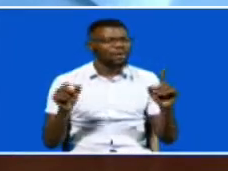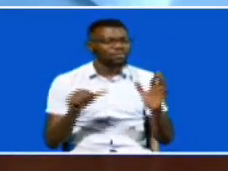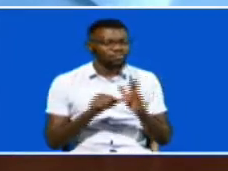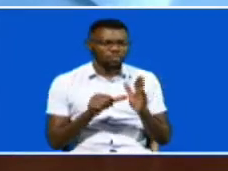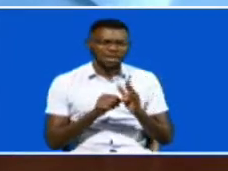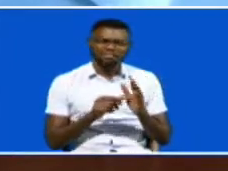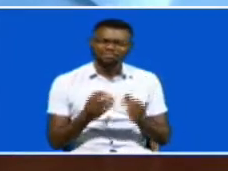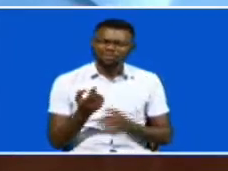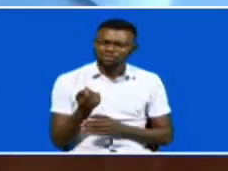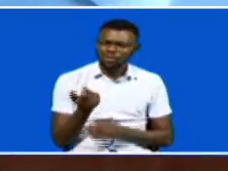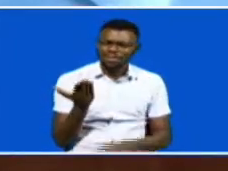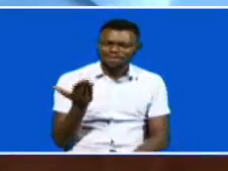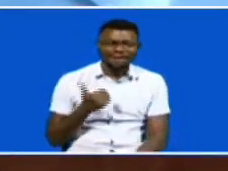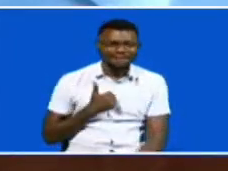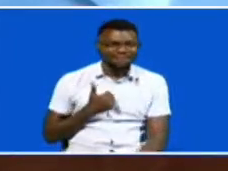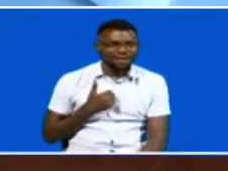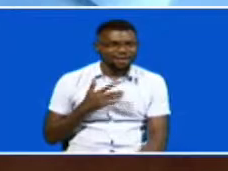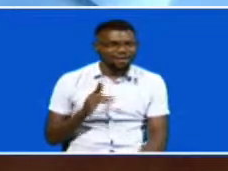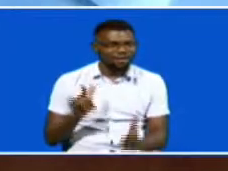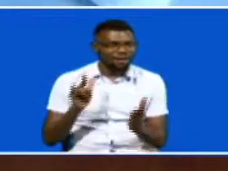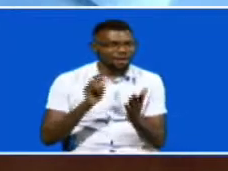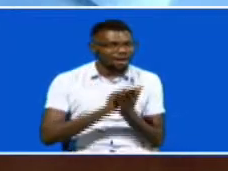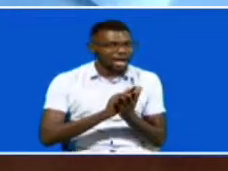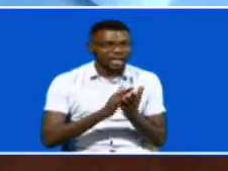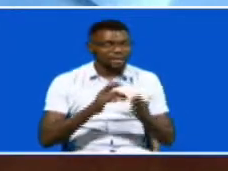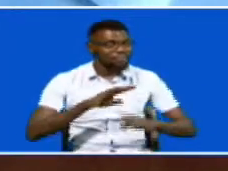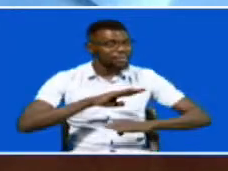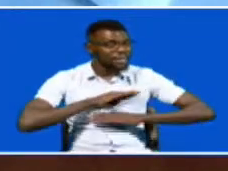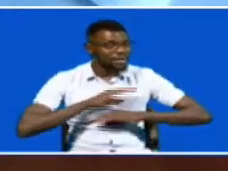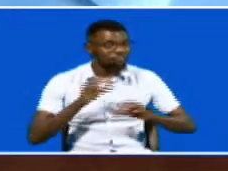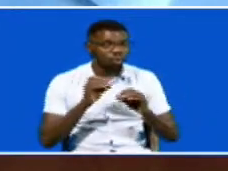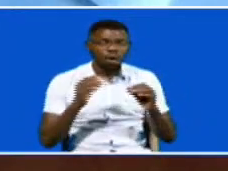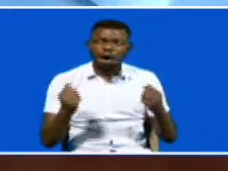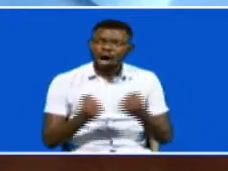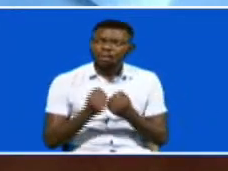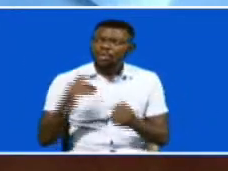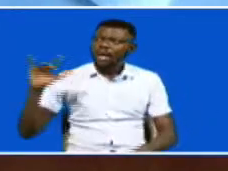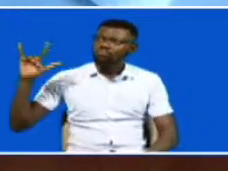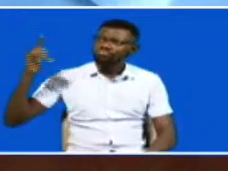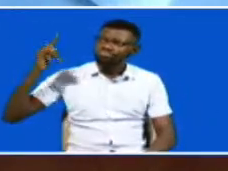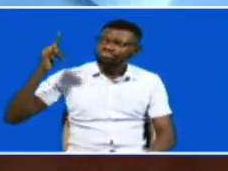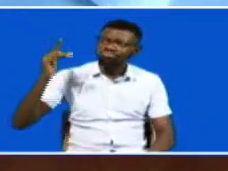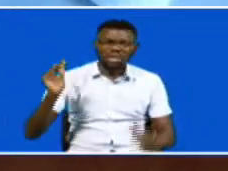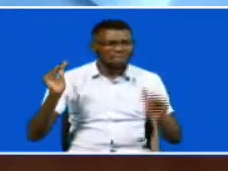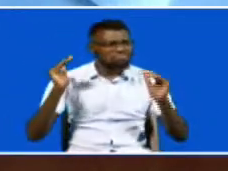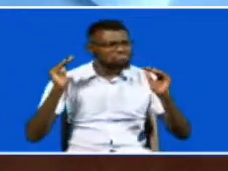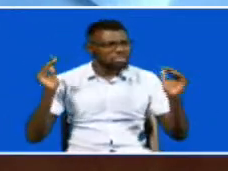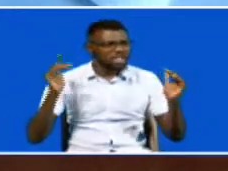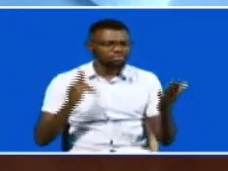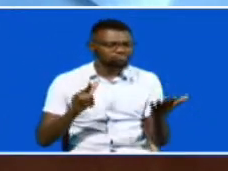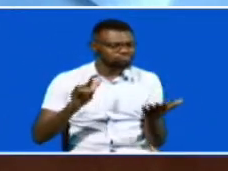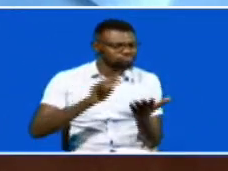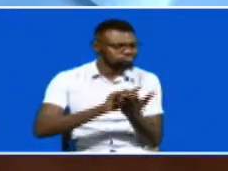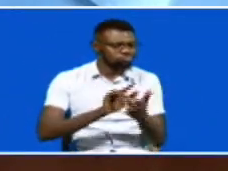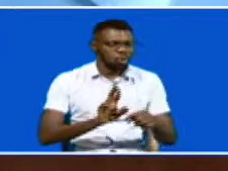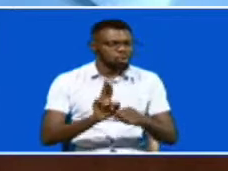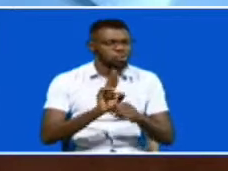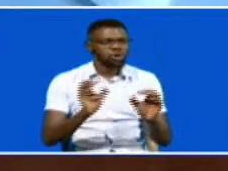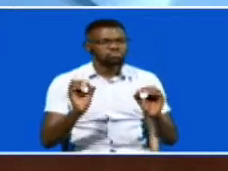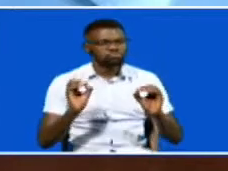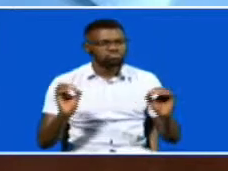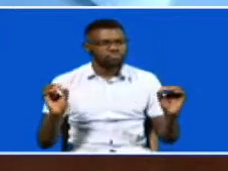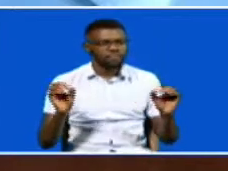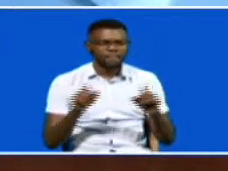small problem. That airstrip cannot accommodate two large planes at the same time, and talk of expanding it is already